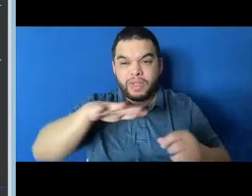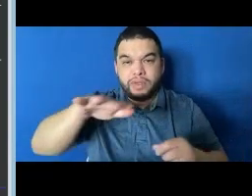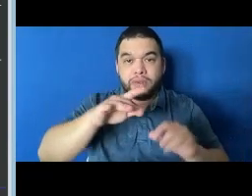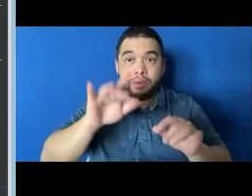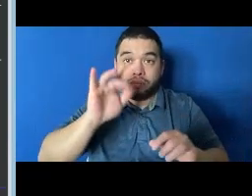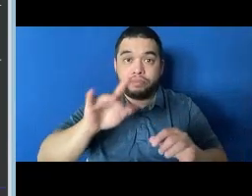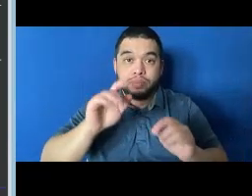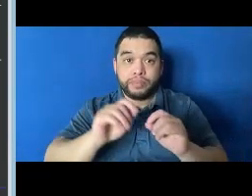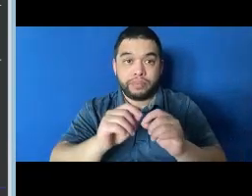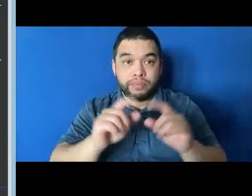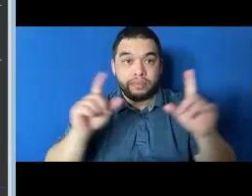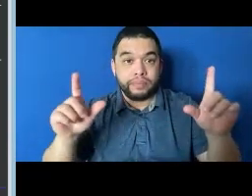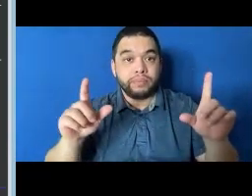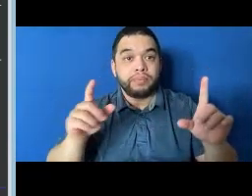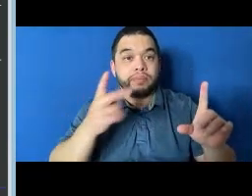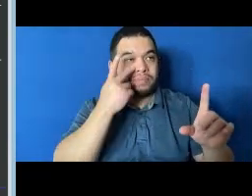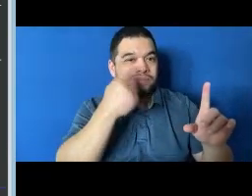Información